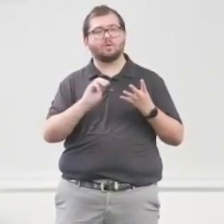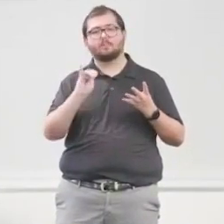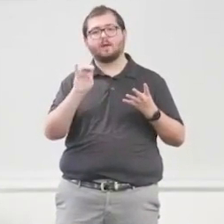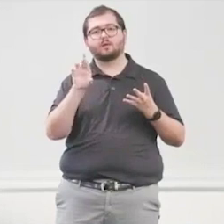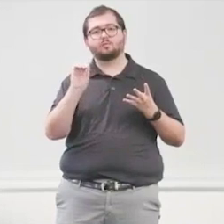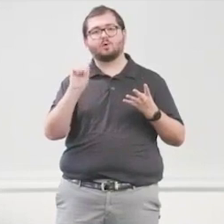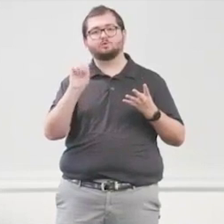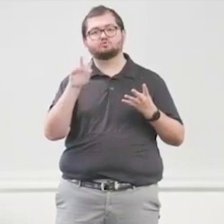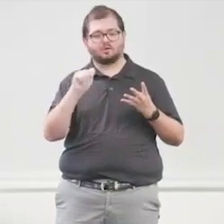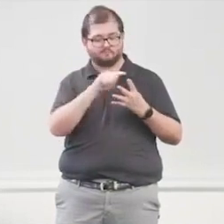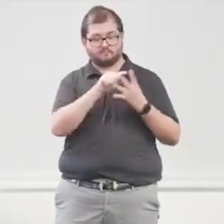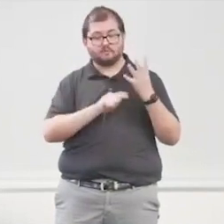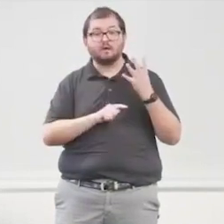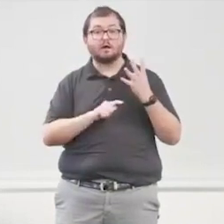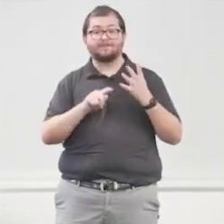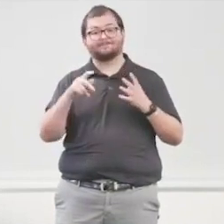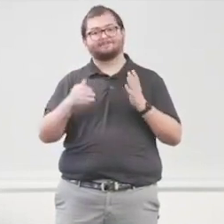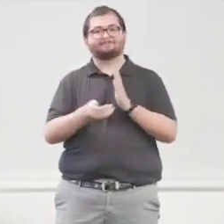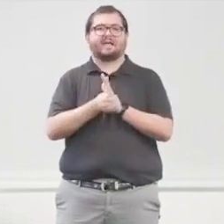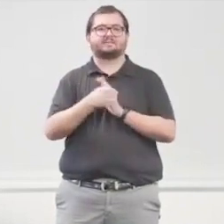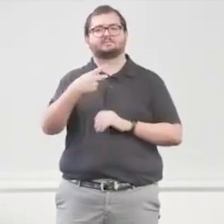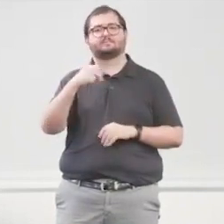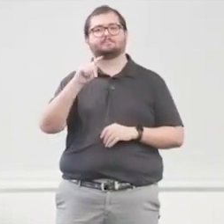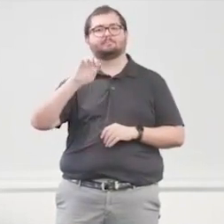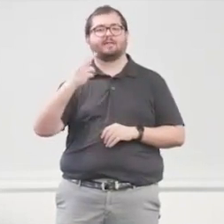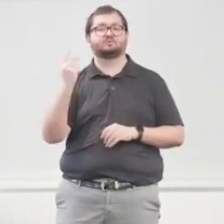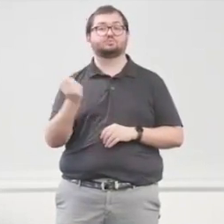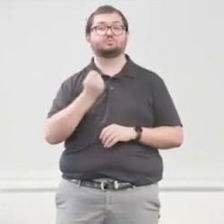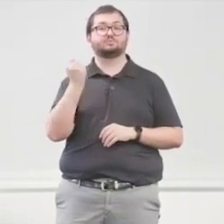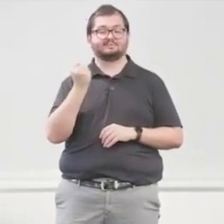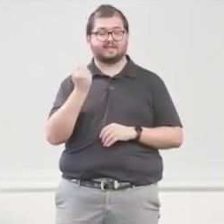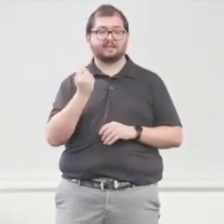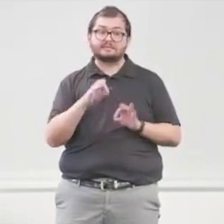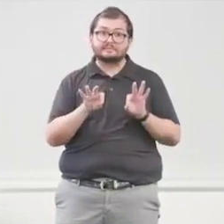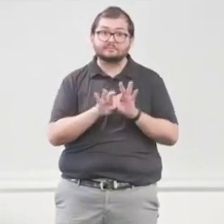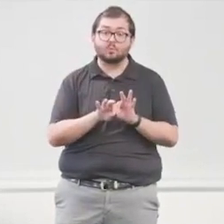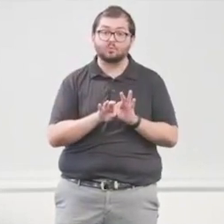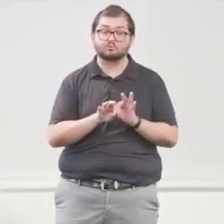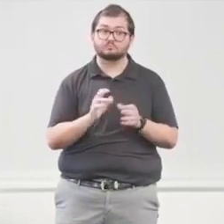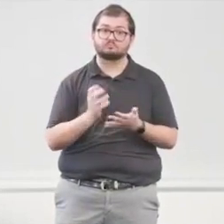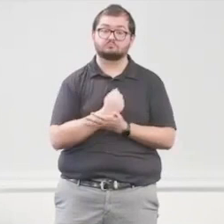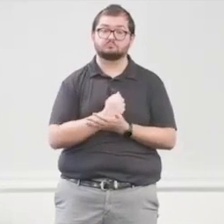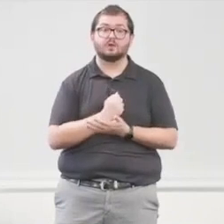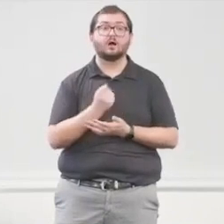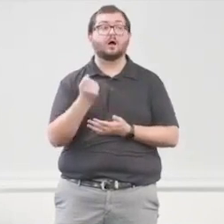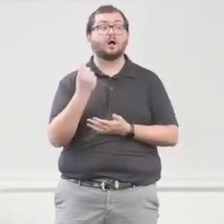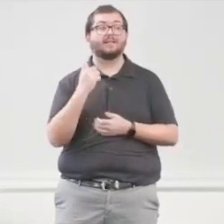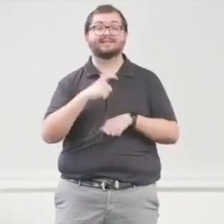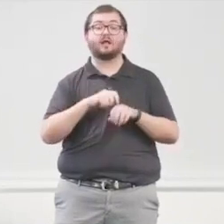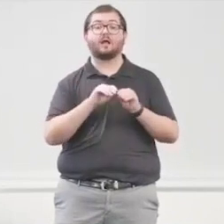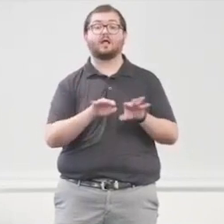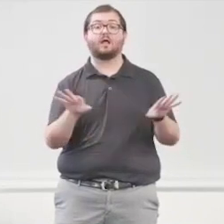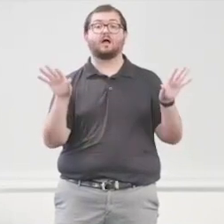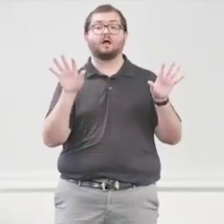patches, make sure that they go on. Because when they're pushed out, the time clock has already been